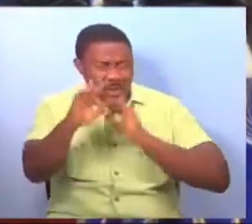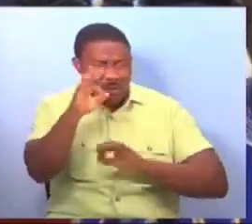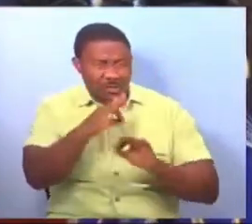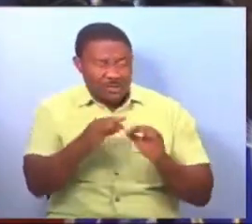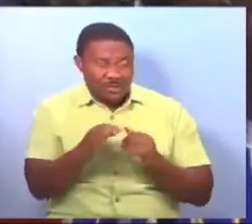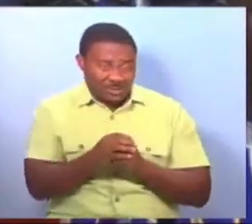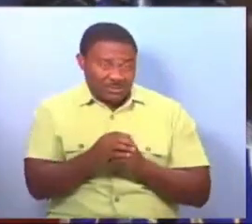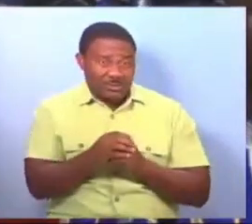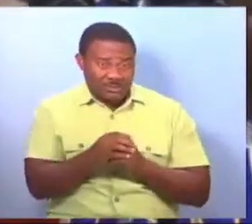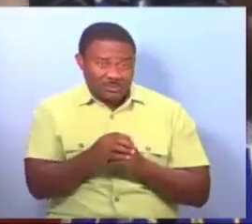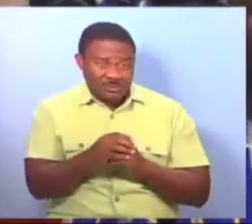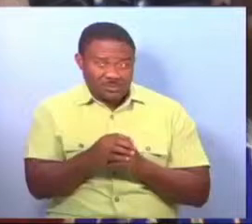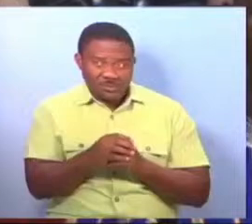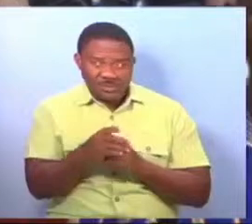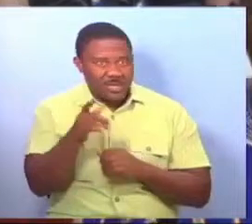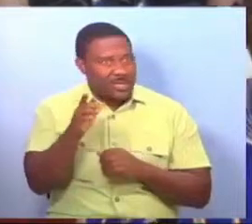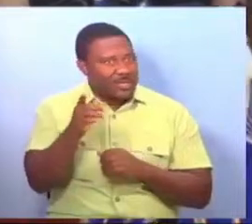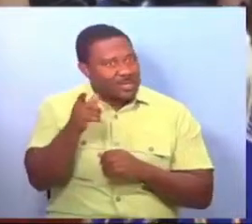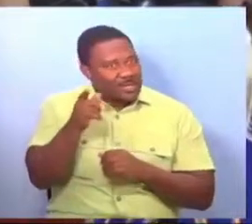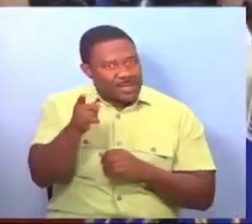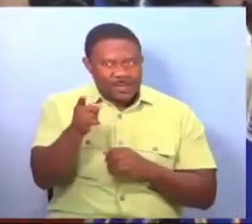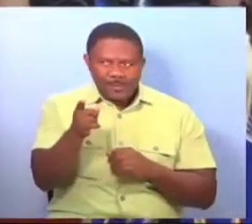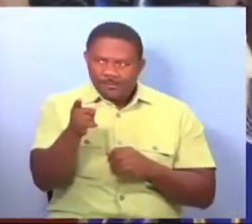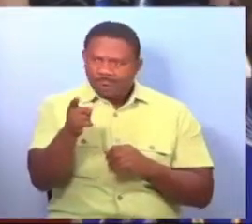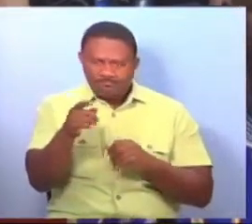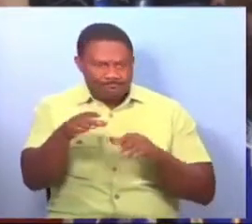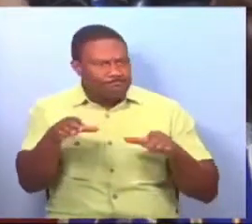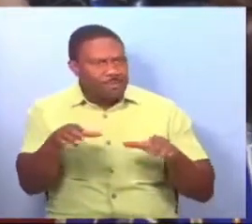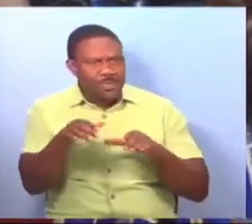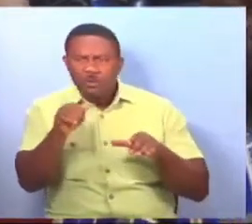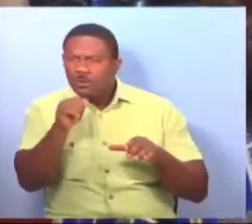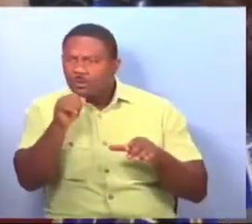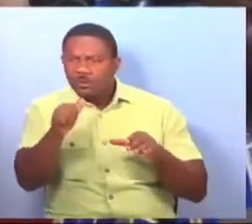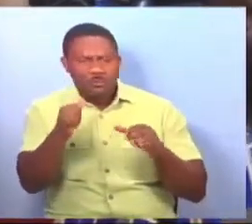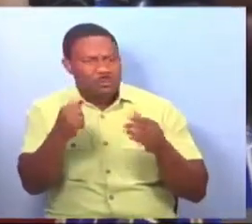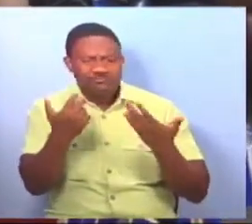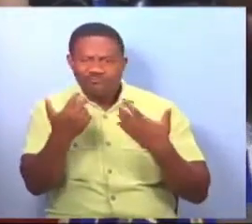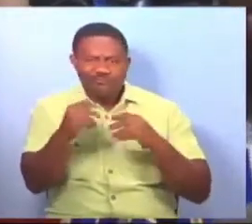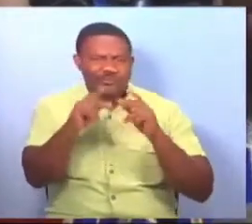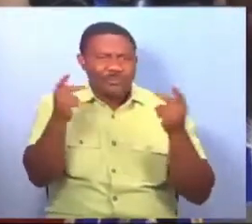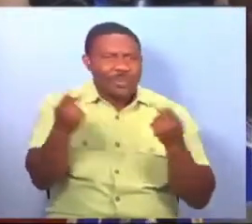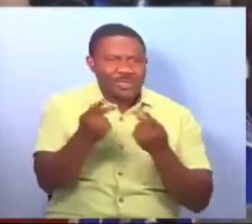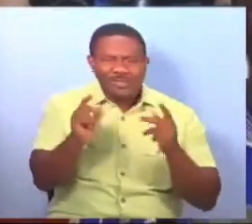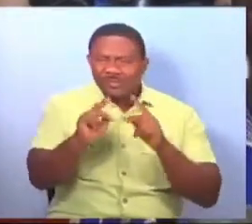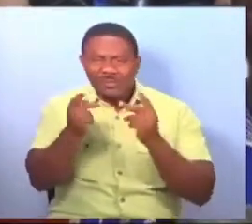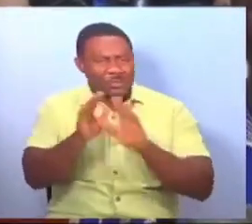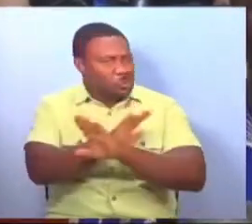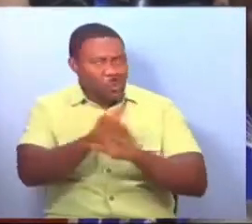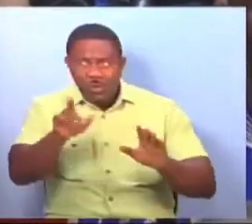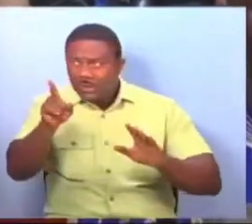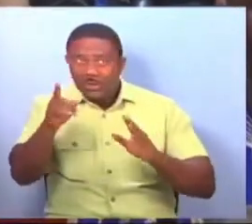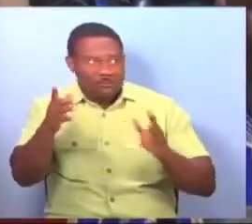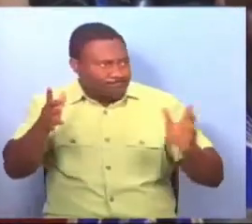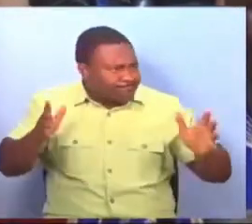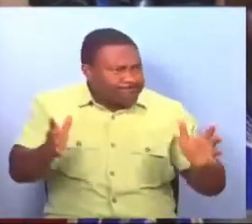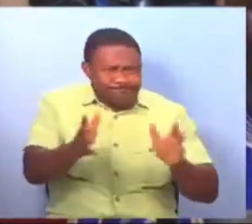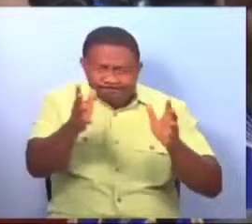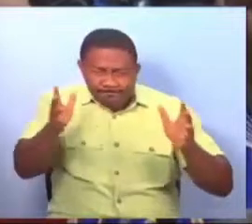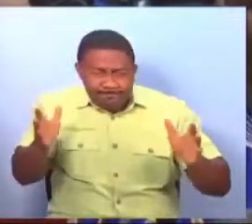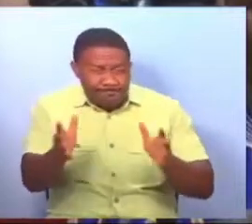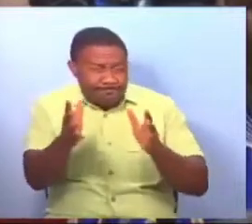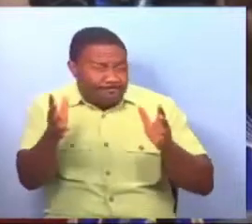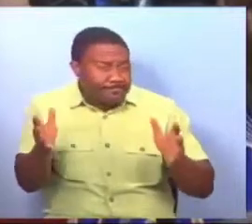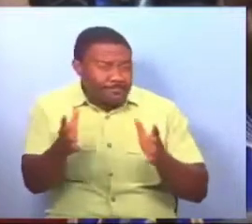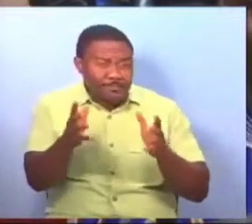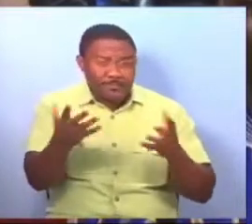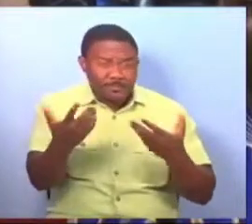a non-partisan stand, and he was able to push all of us those on the floor